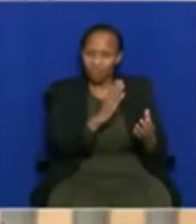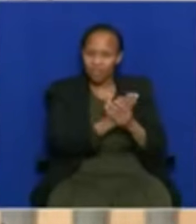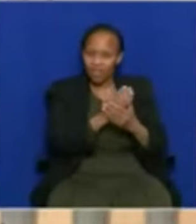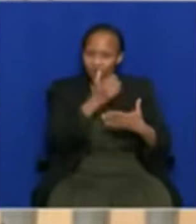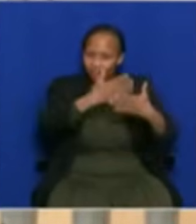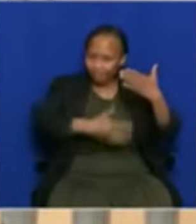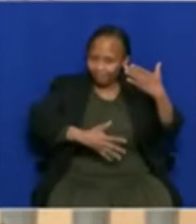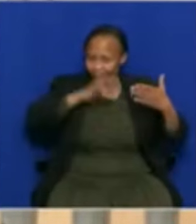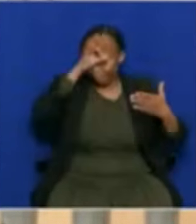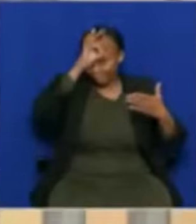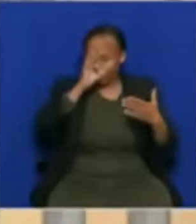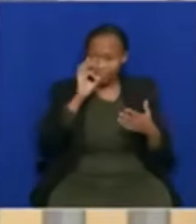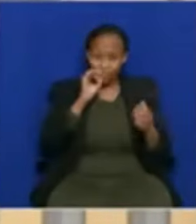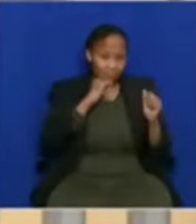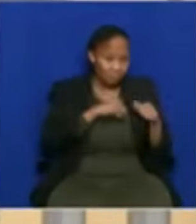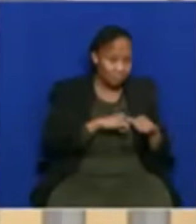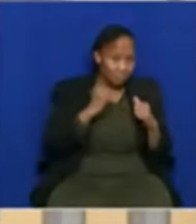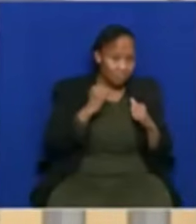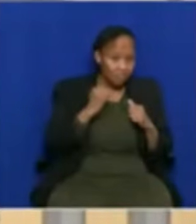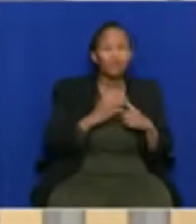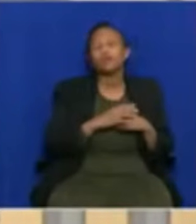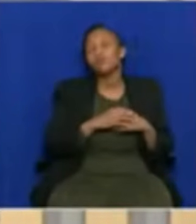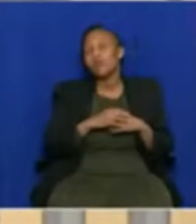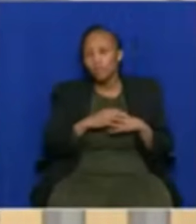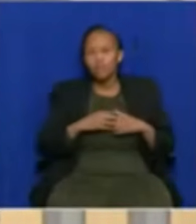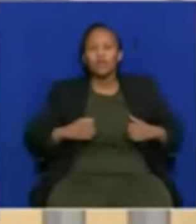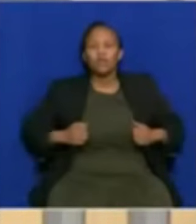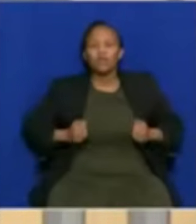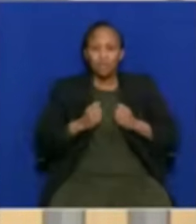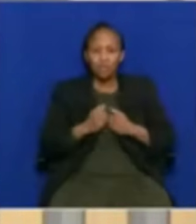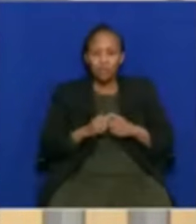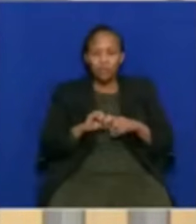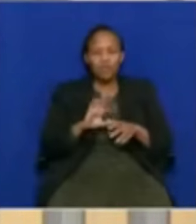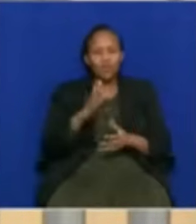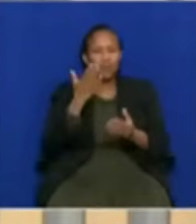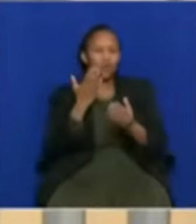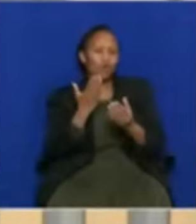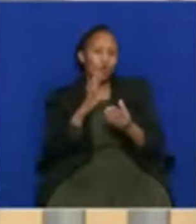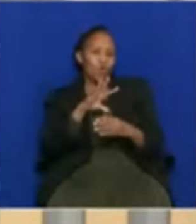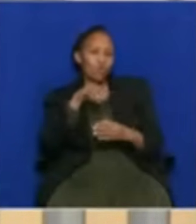On the contents of the document and what is there. The dockets, sorry.